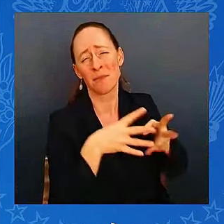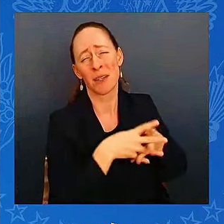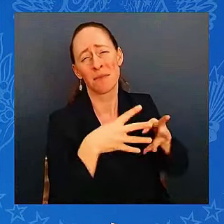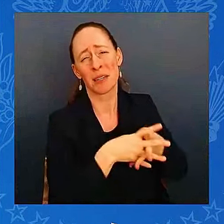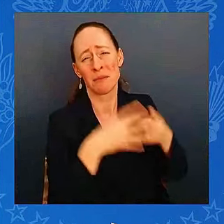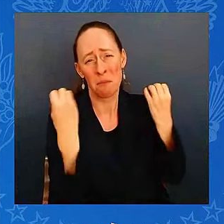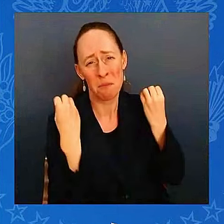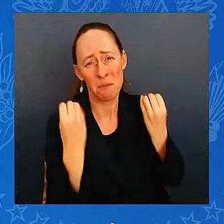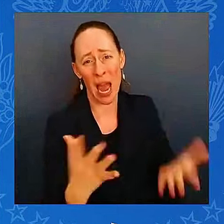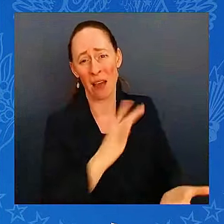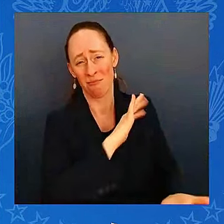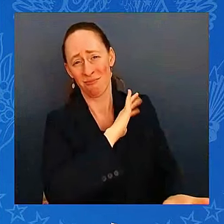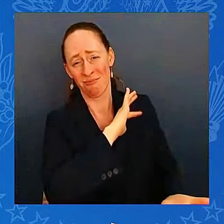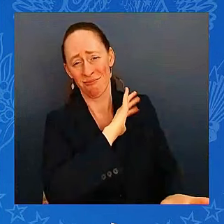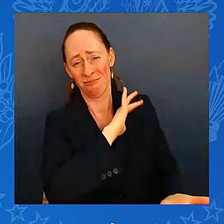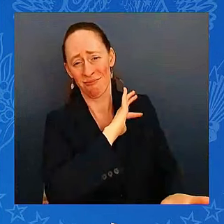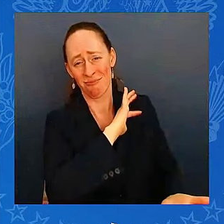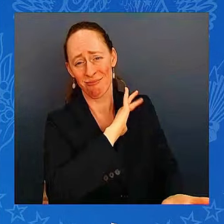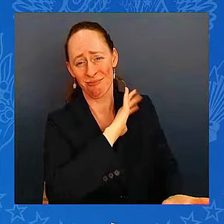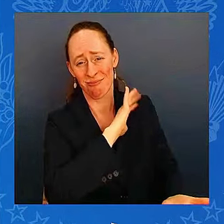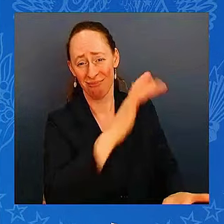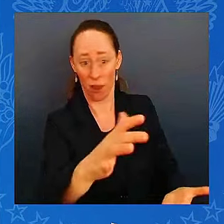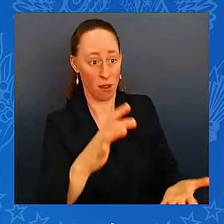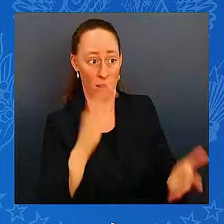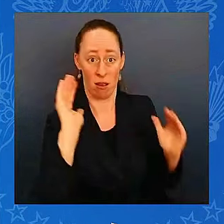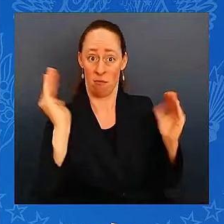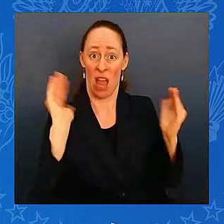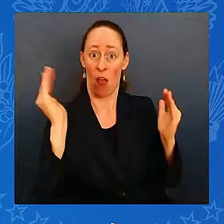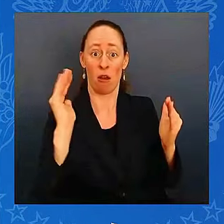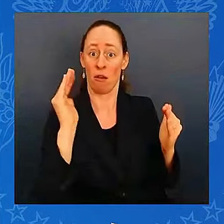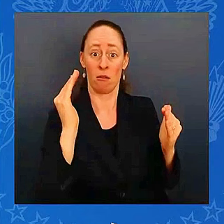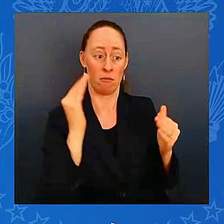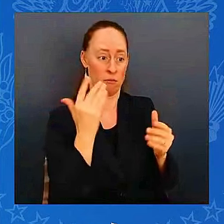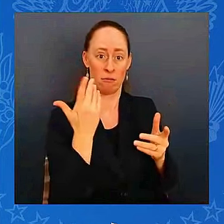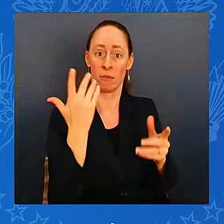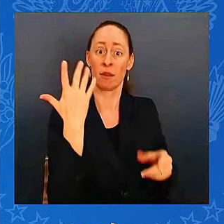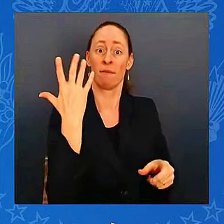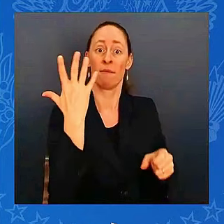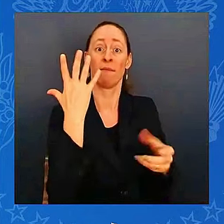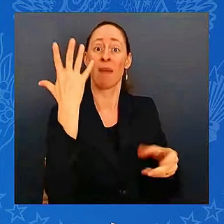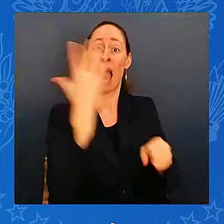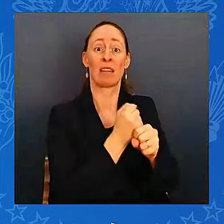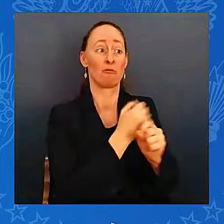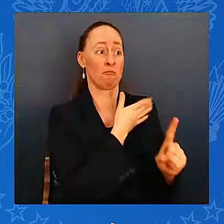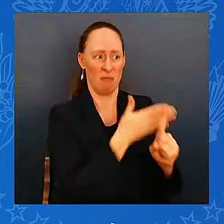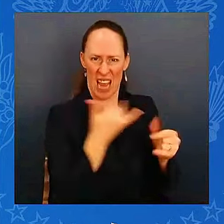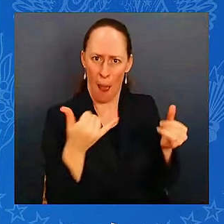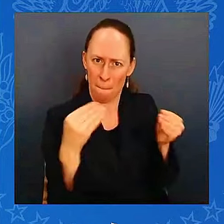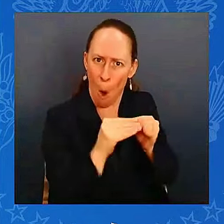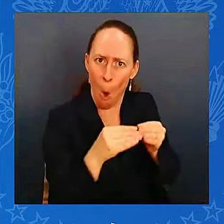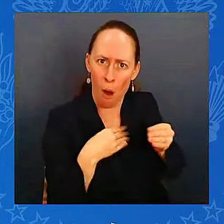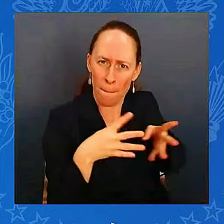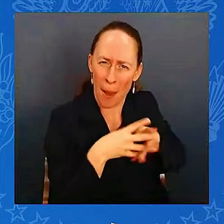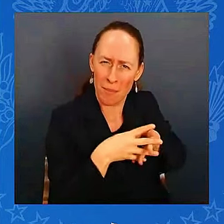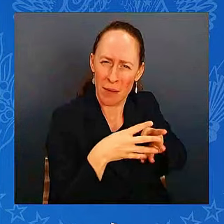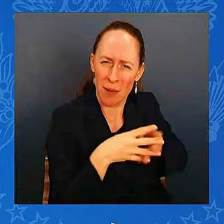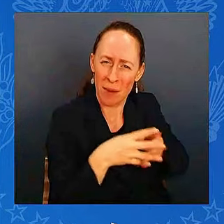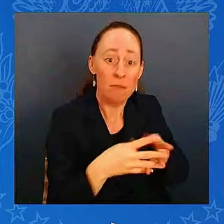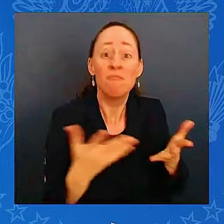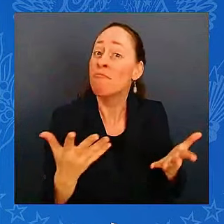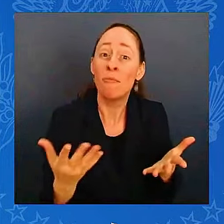Nearly 60,000 pounds of fentanyl have been seized. That's enough to kill every single American many times